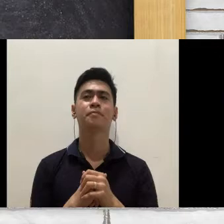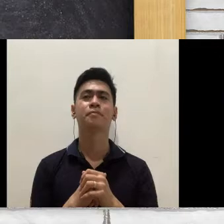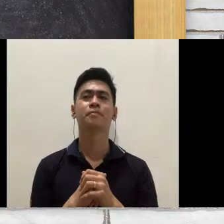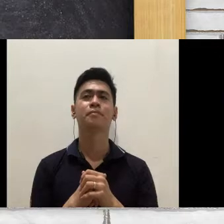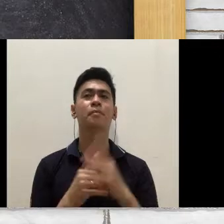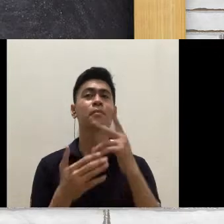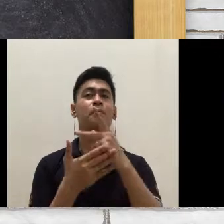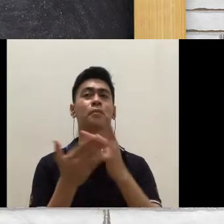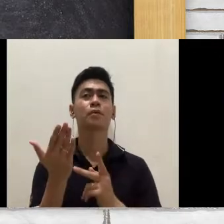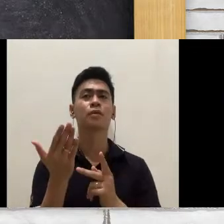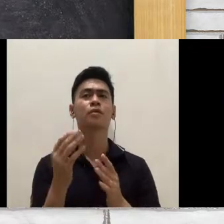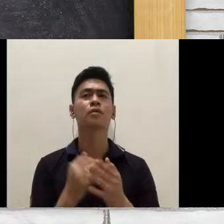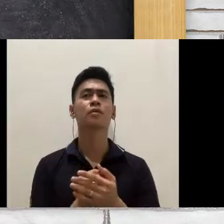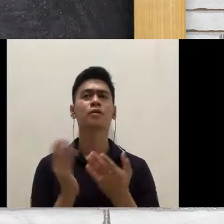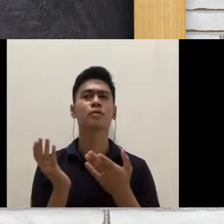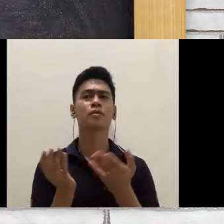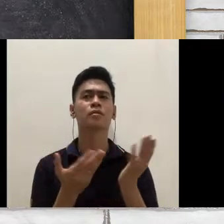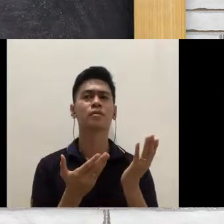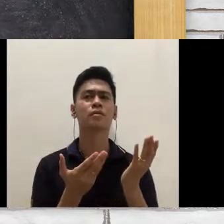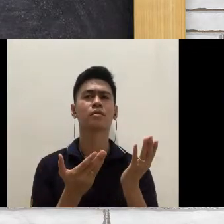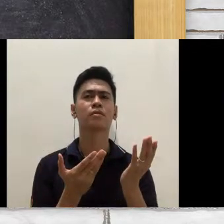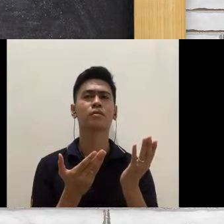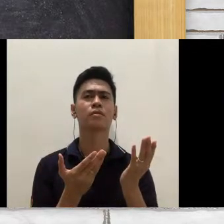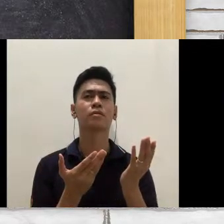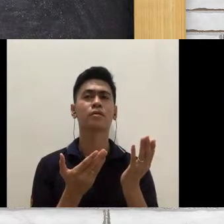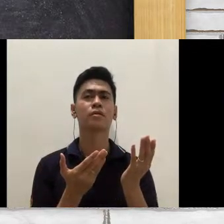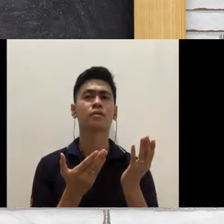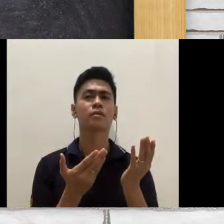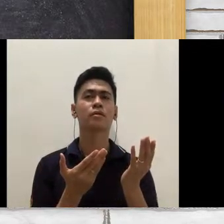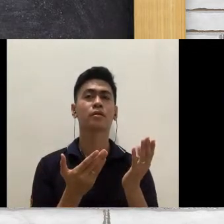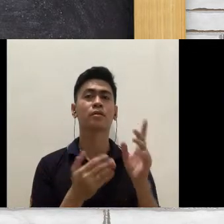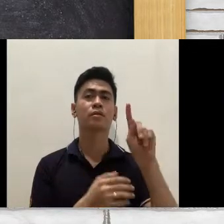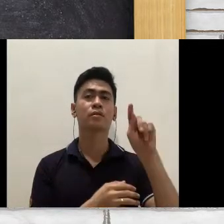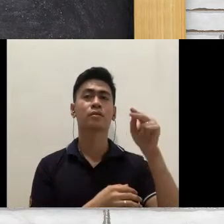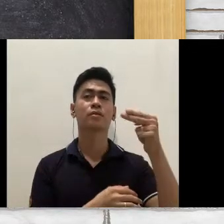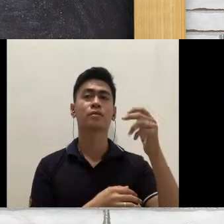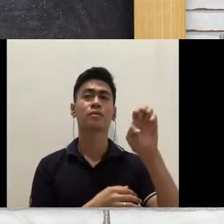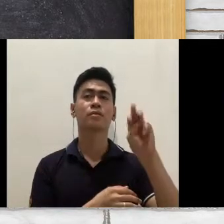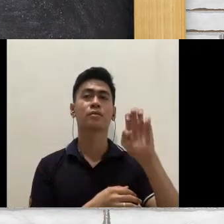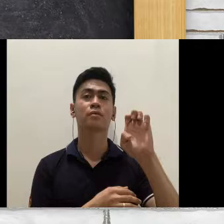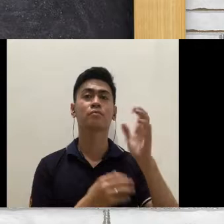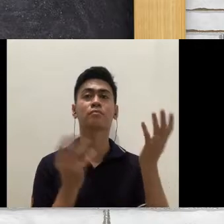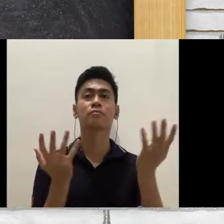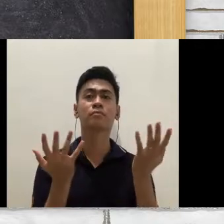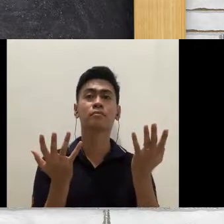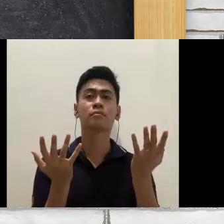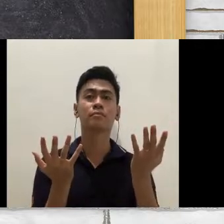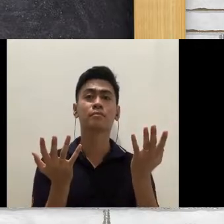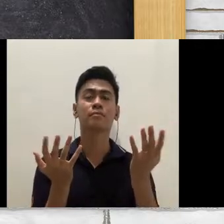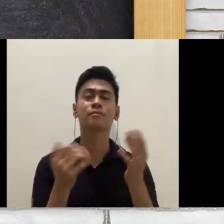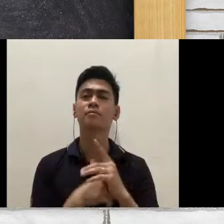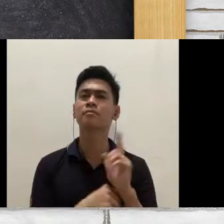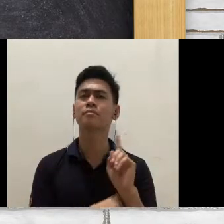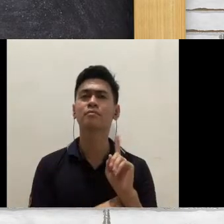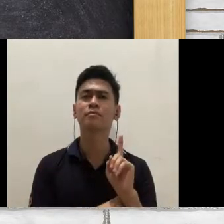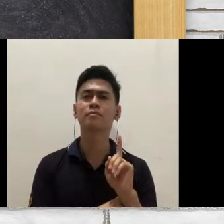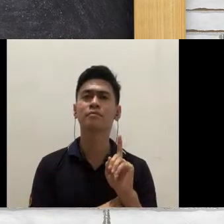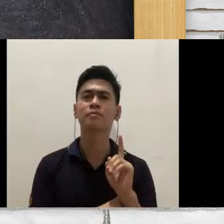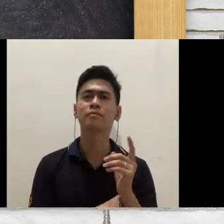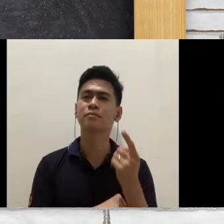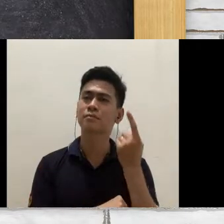it. This part, which carries or bears the theme of the text, is...